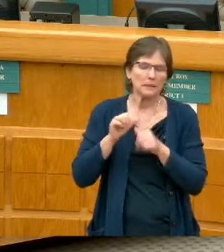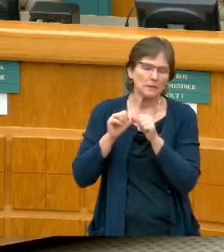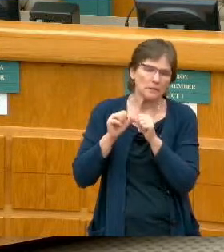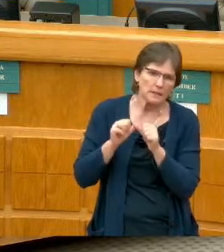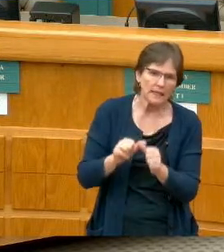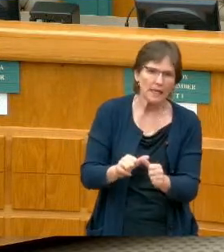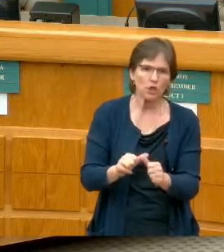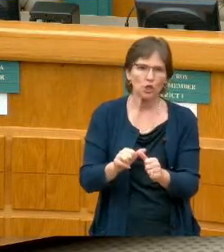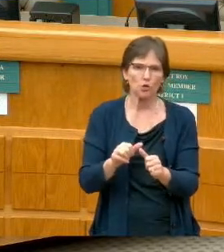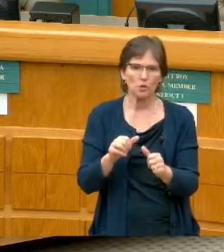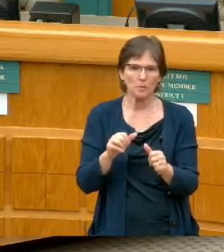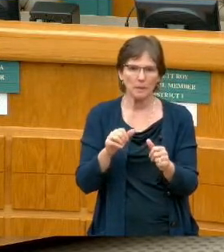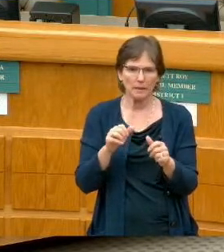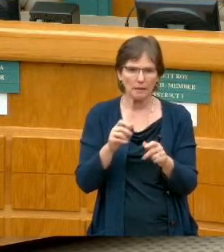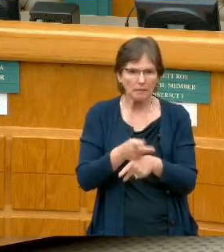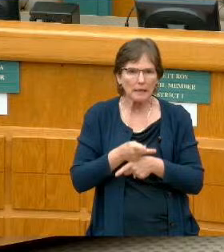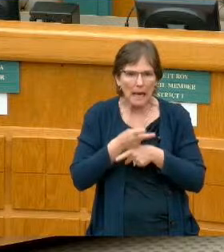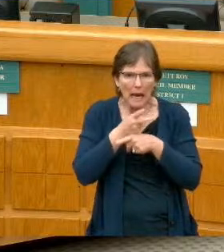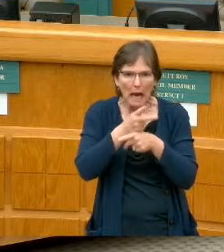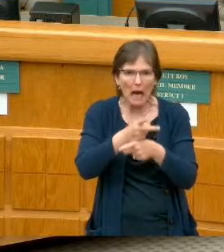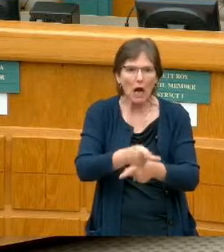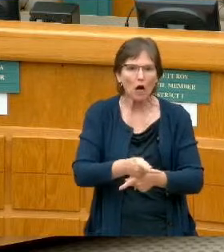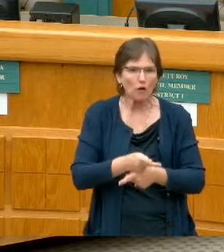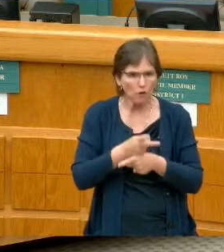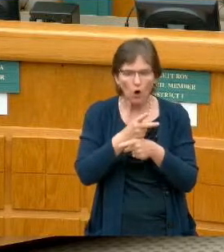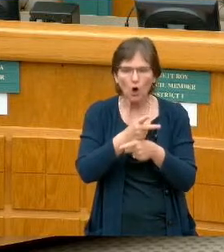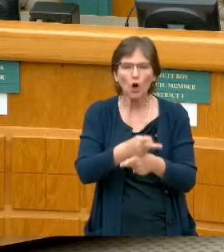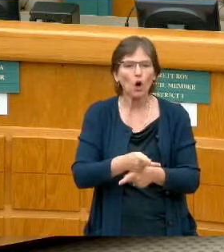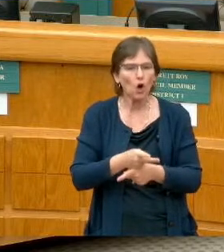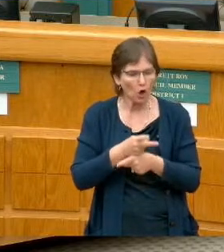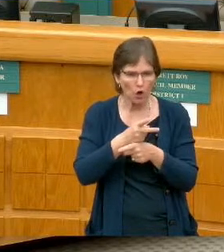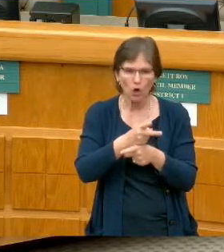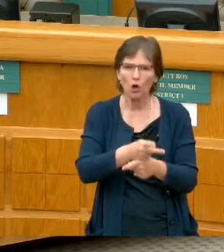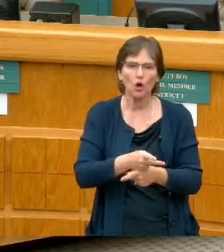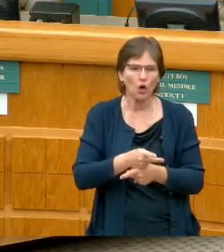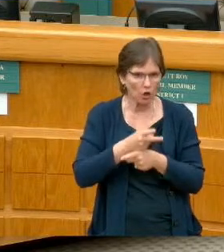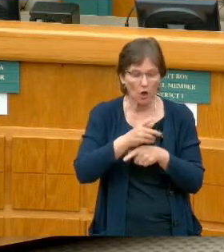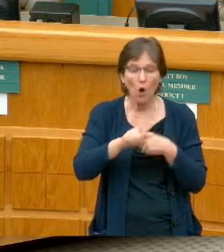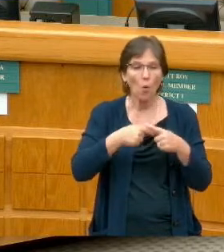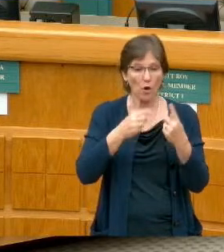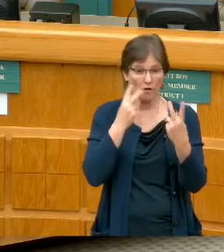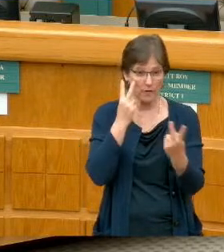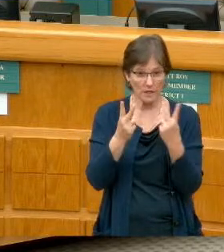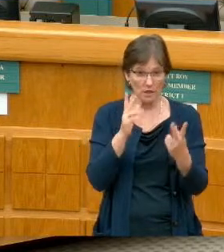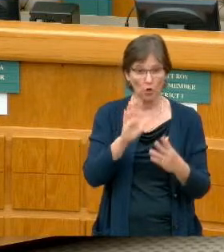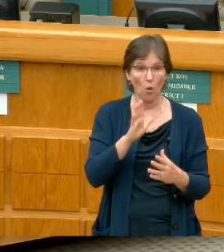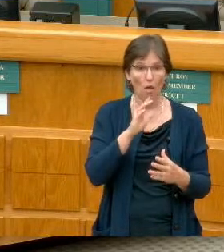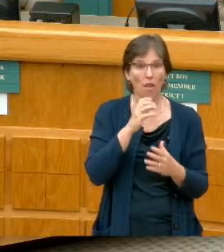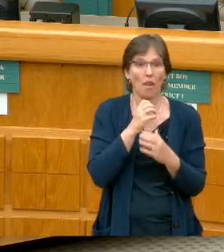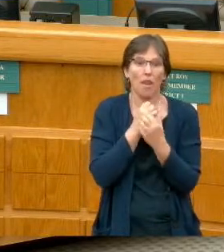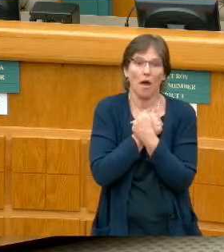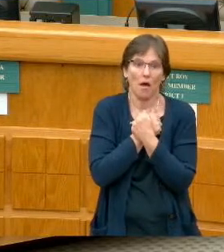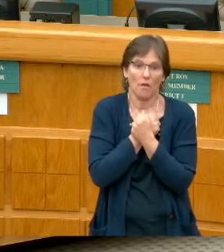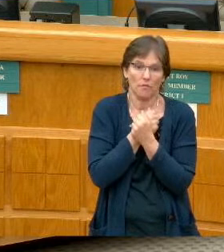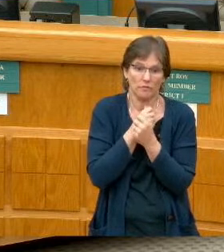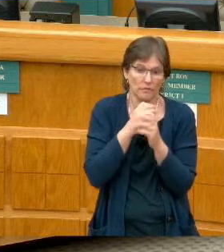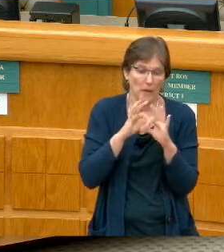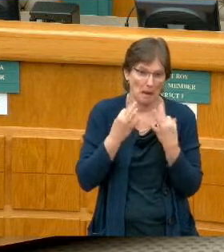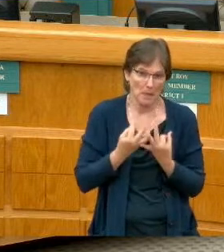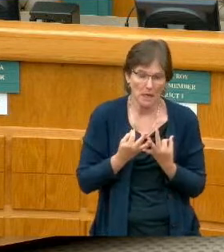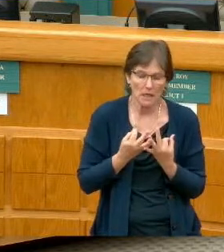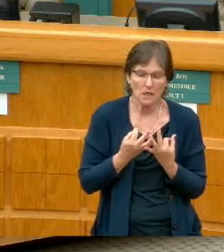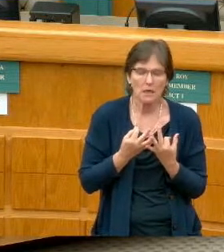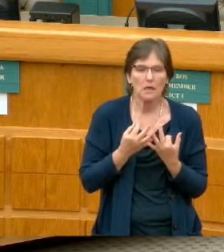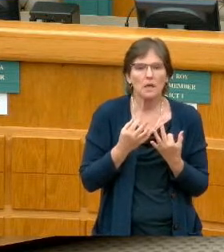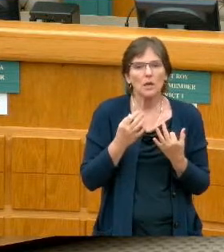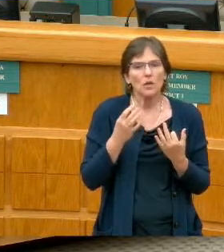reason why we did the unthinkable, keep you away from people you love in this state. And when the governor issued those orders, it was